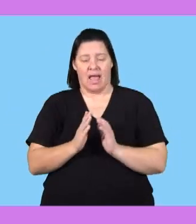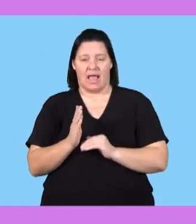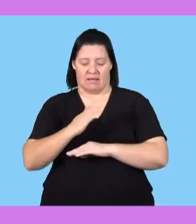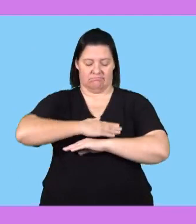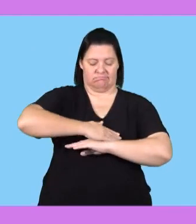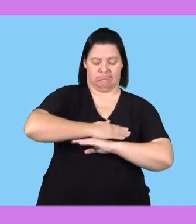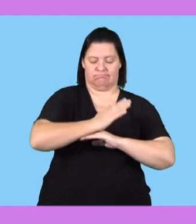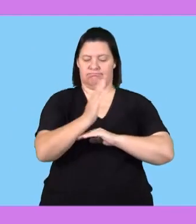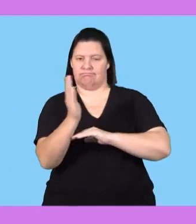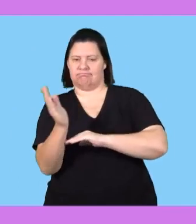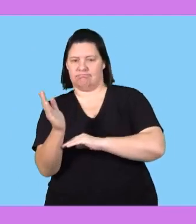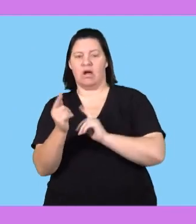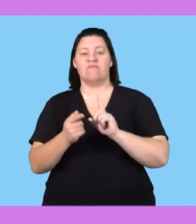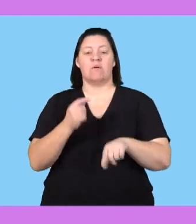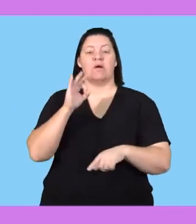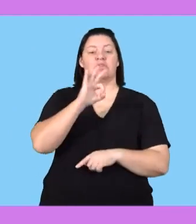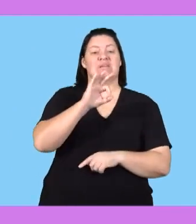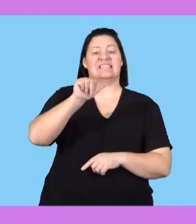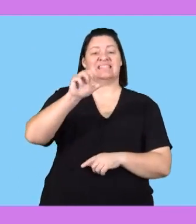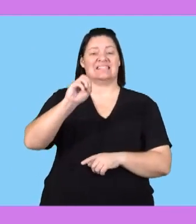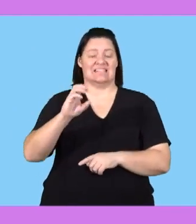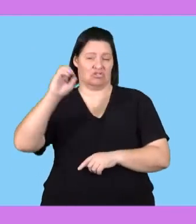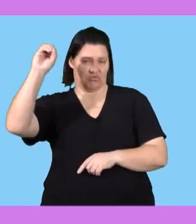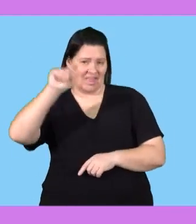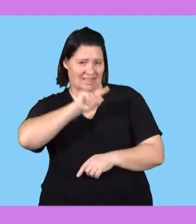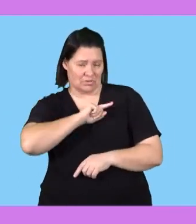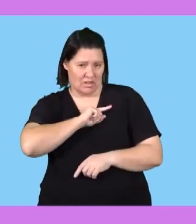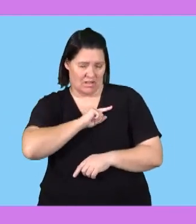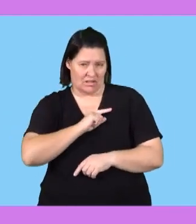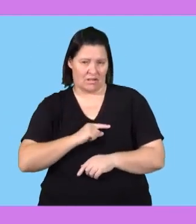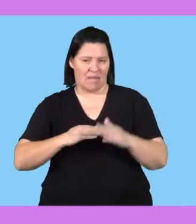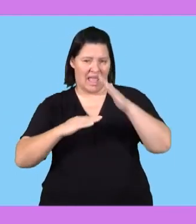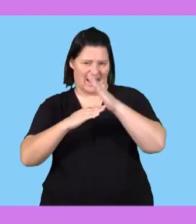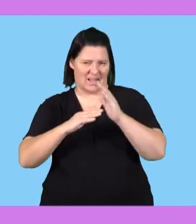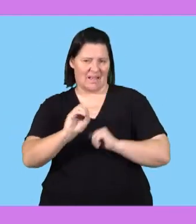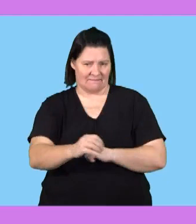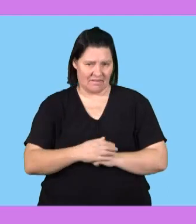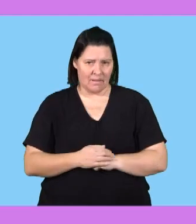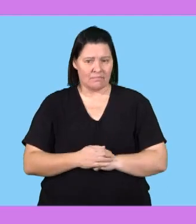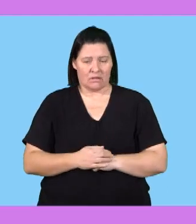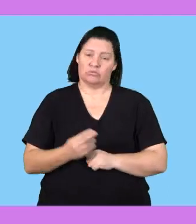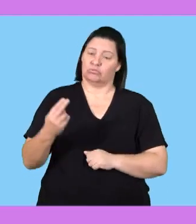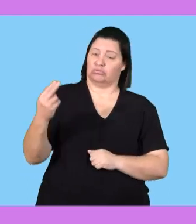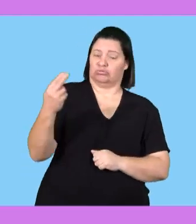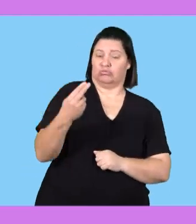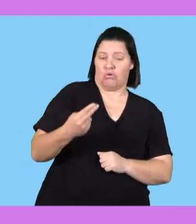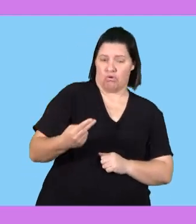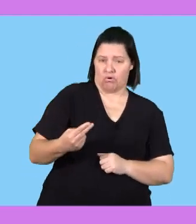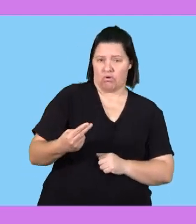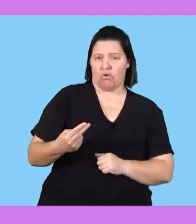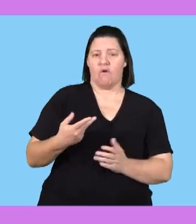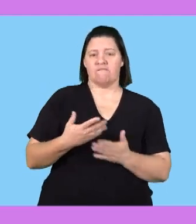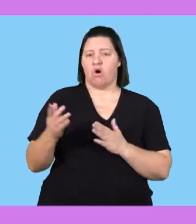angles are used, hence we say out of 360 degrees. But we don't have to draw the pie